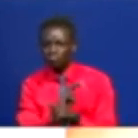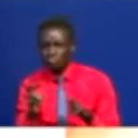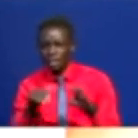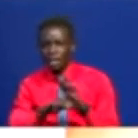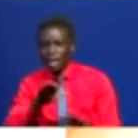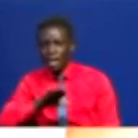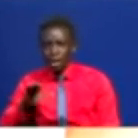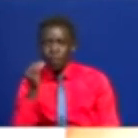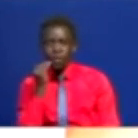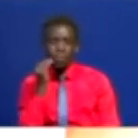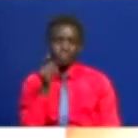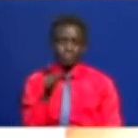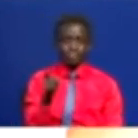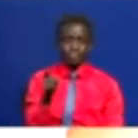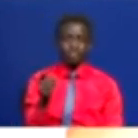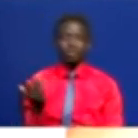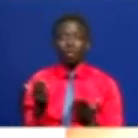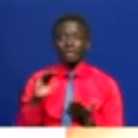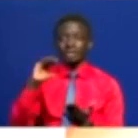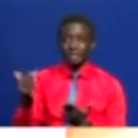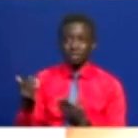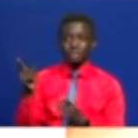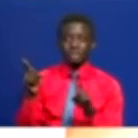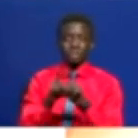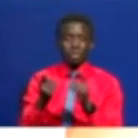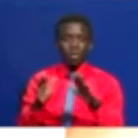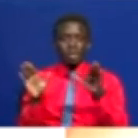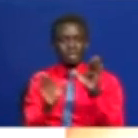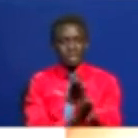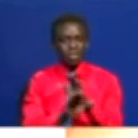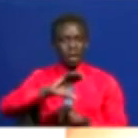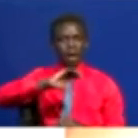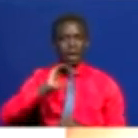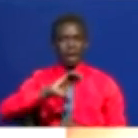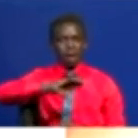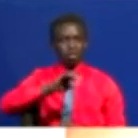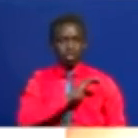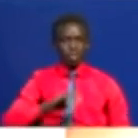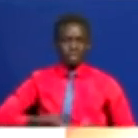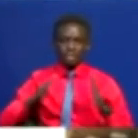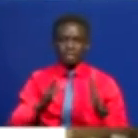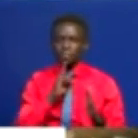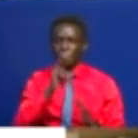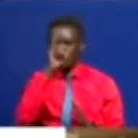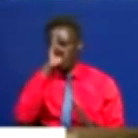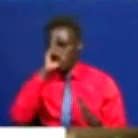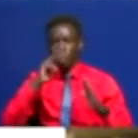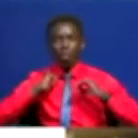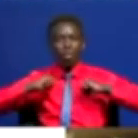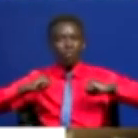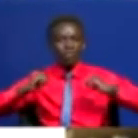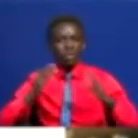the city. Led by Nakuru East Senior Deputy County Commissioner Were Simiu, the team comprising of the police officers from